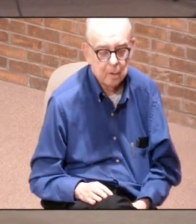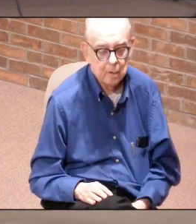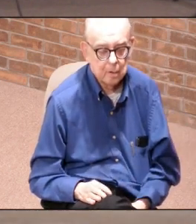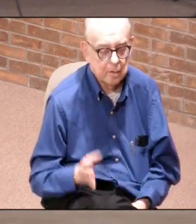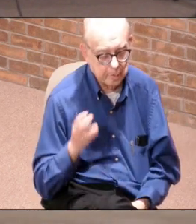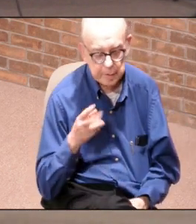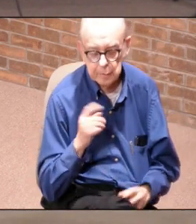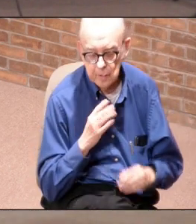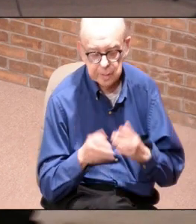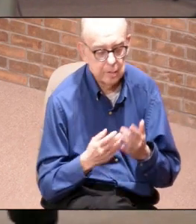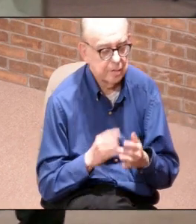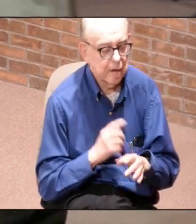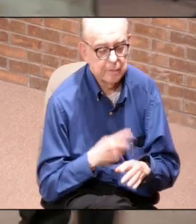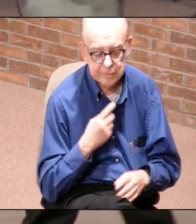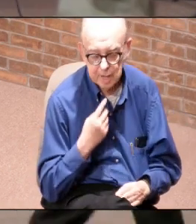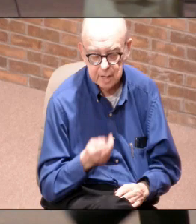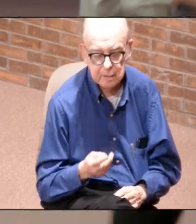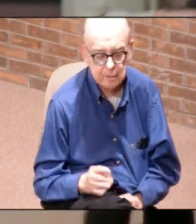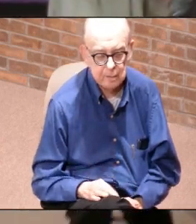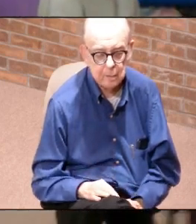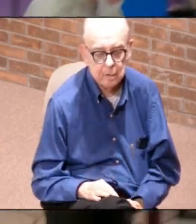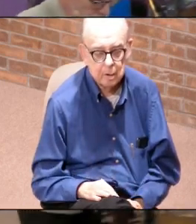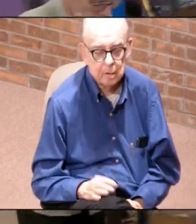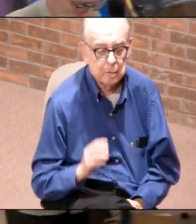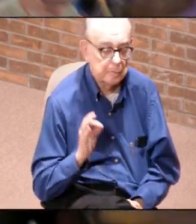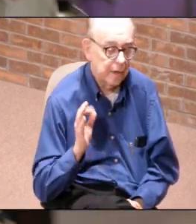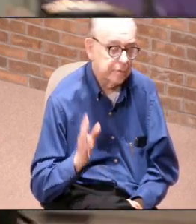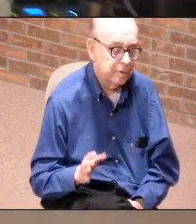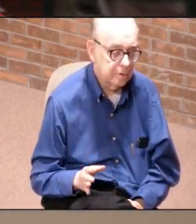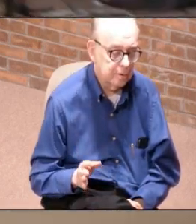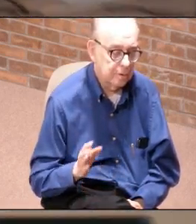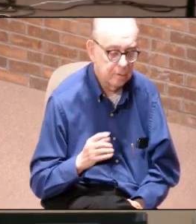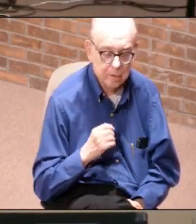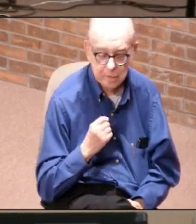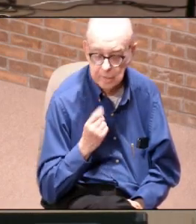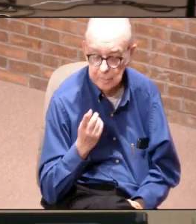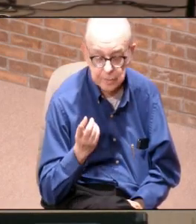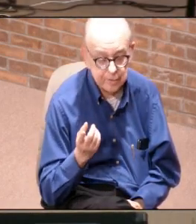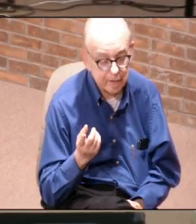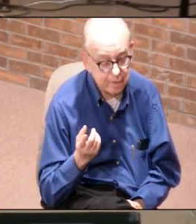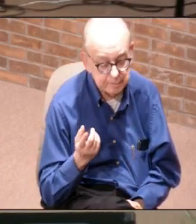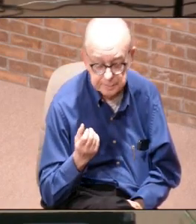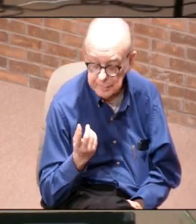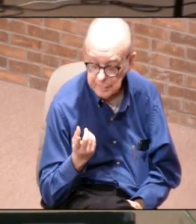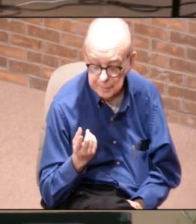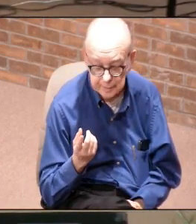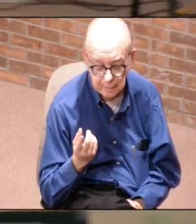I hear people all the time say, Pastor, you don't understand.